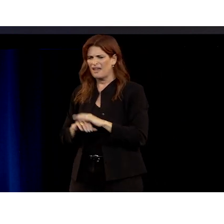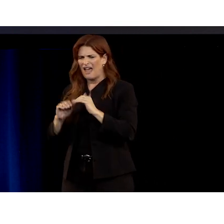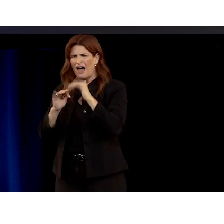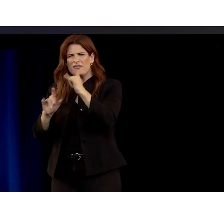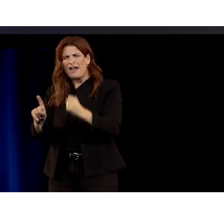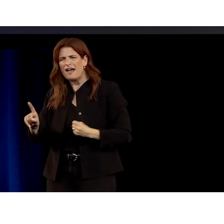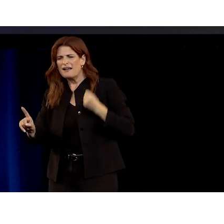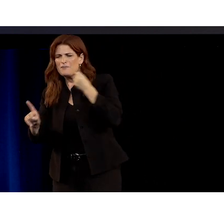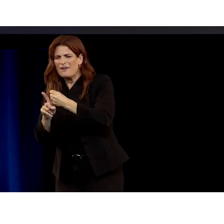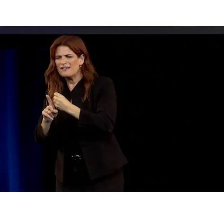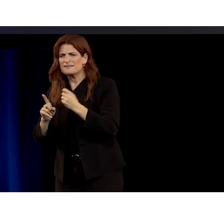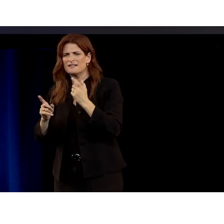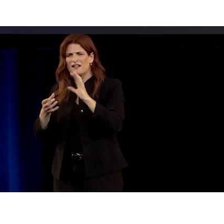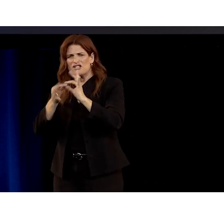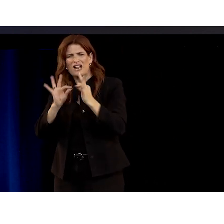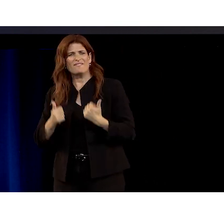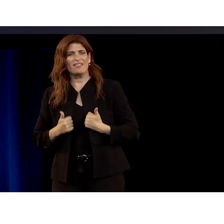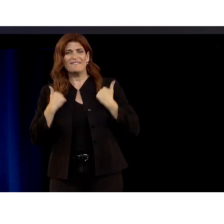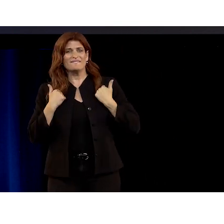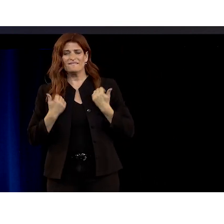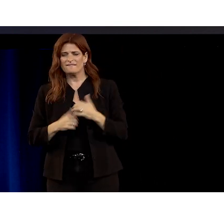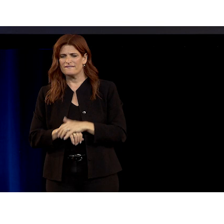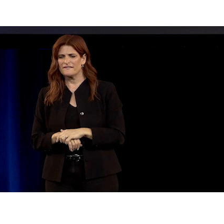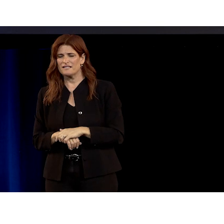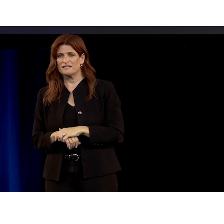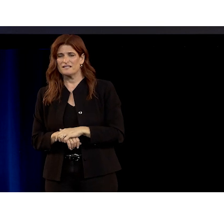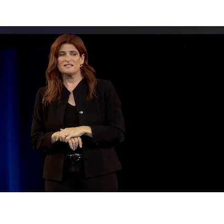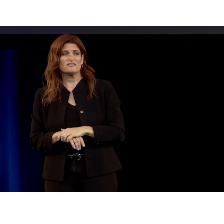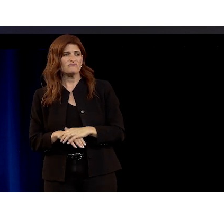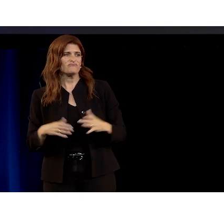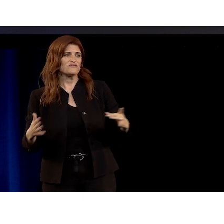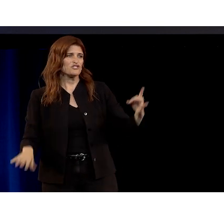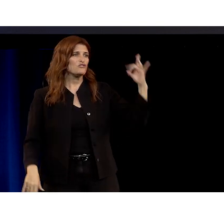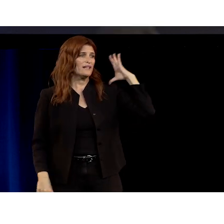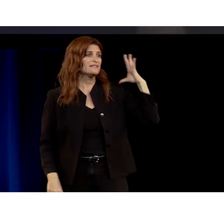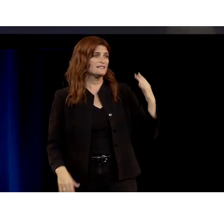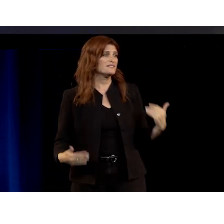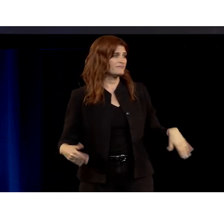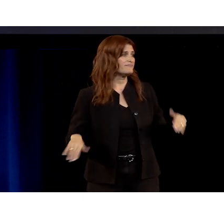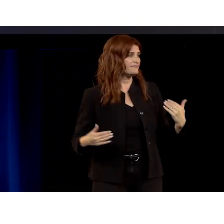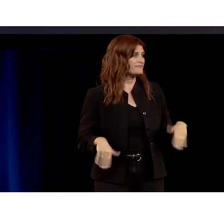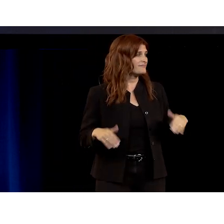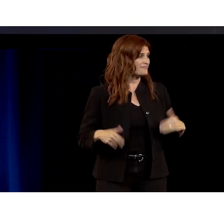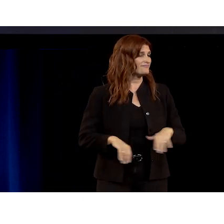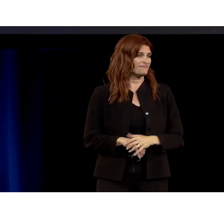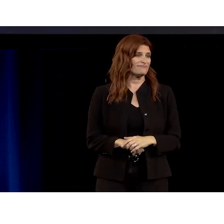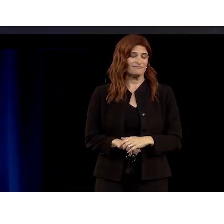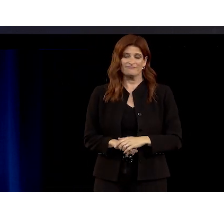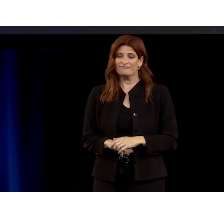ecosystem, how does that impact the entire chain of life? Drastically.